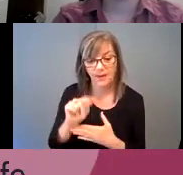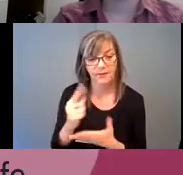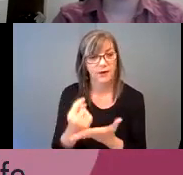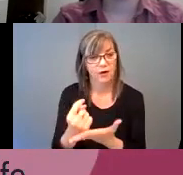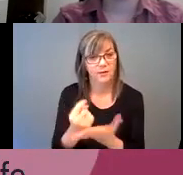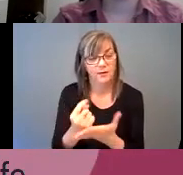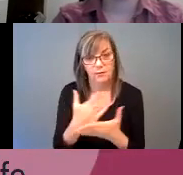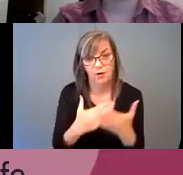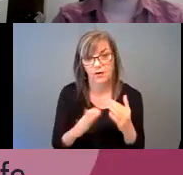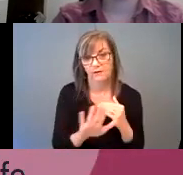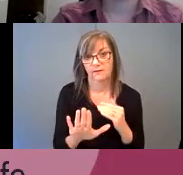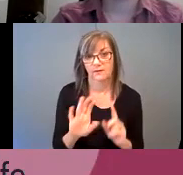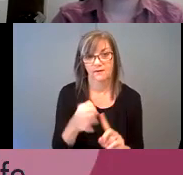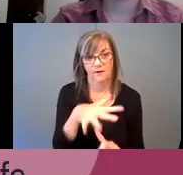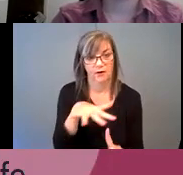environment.